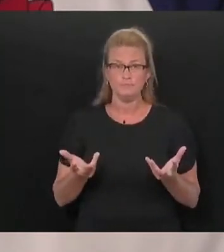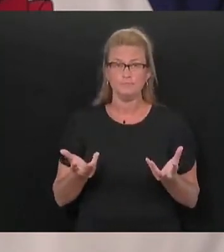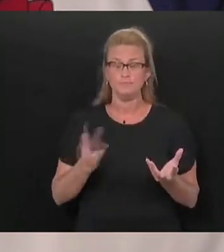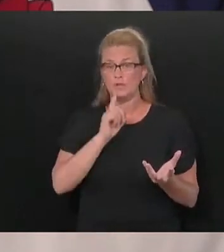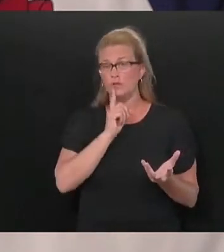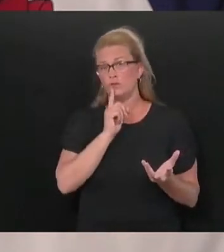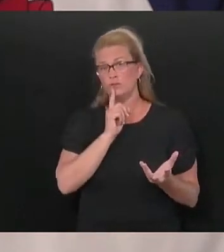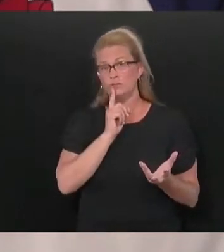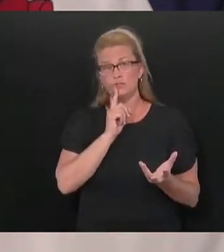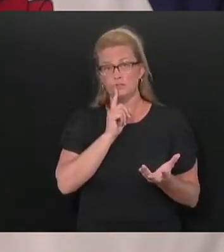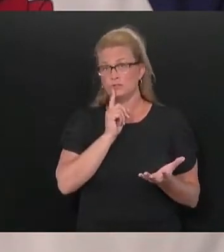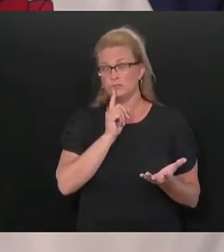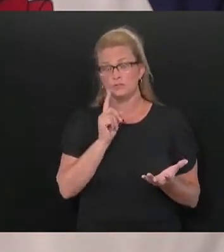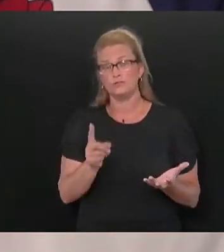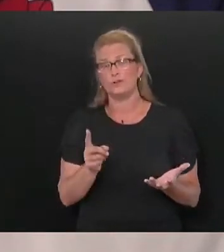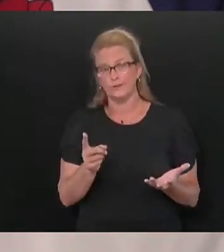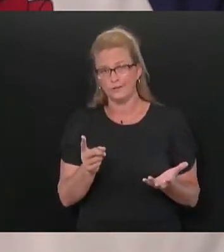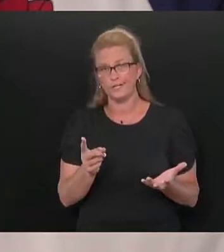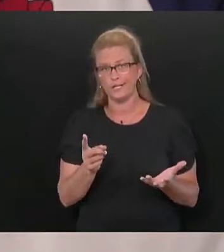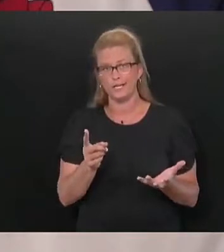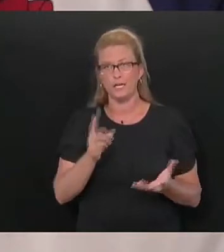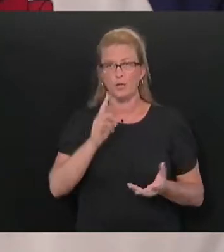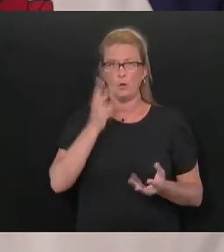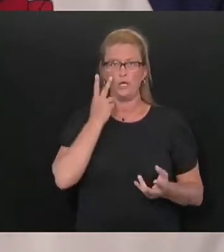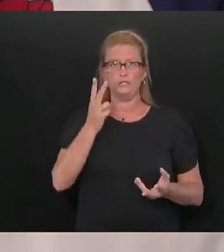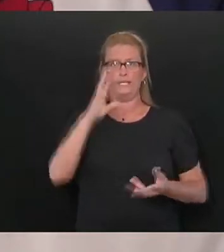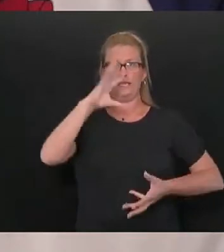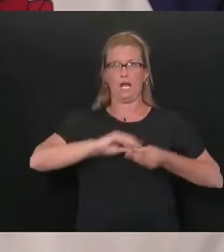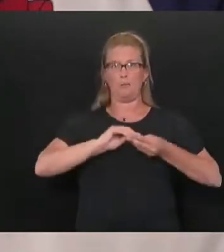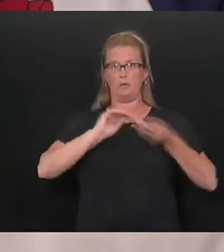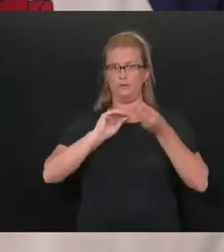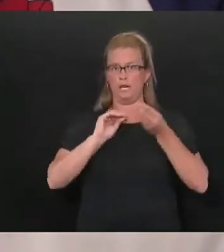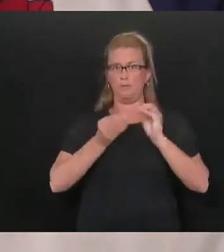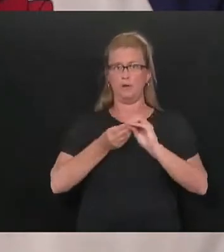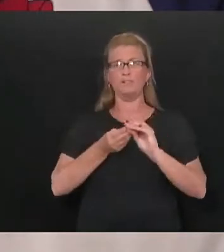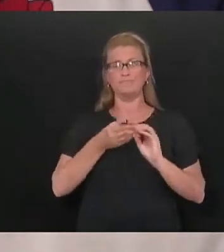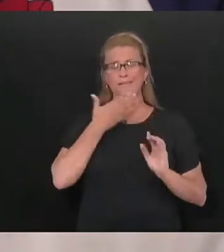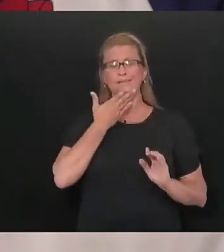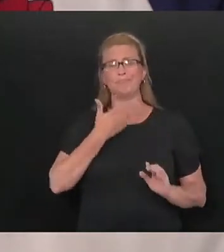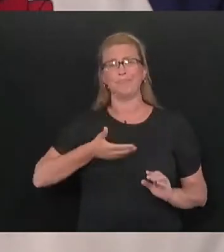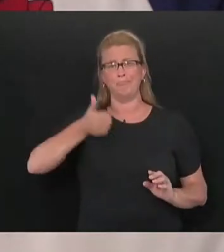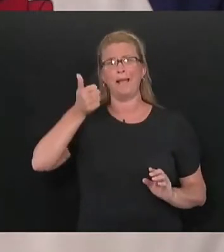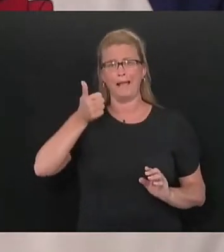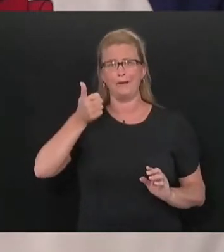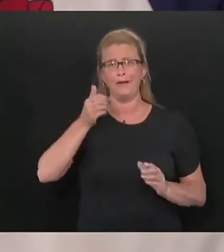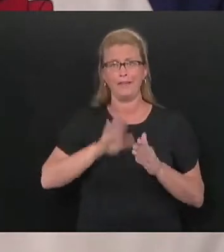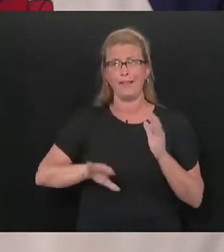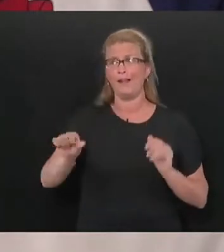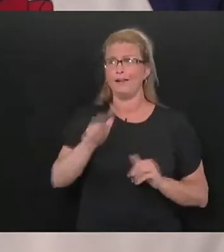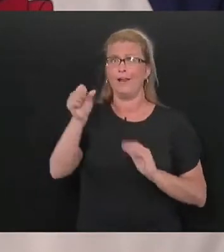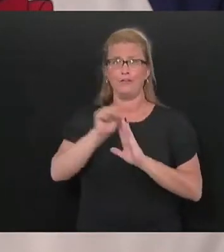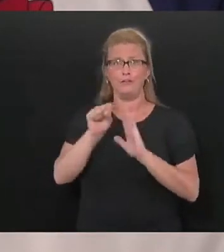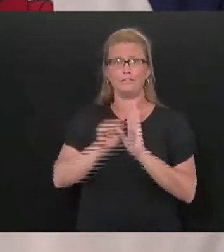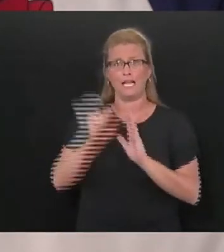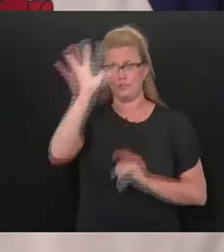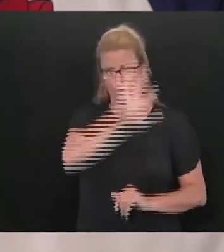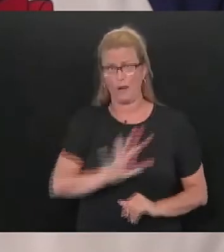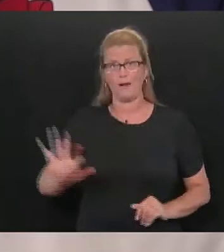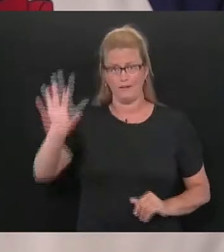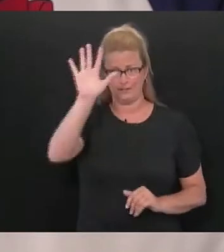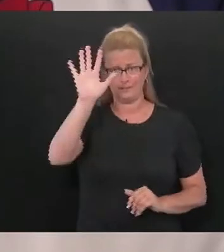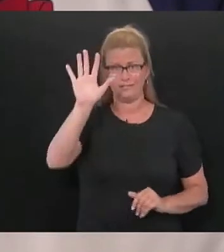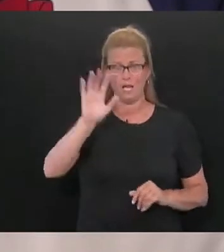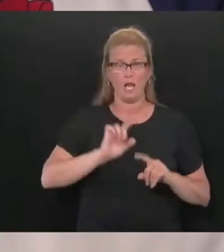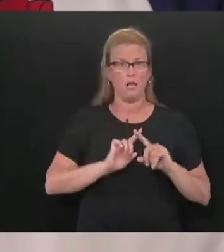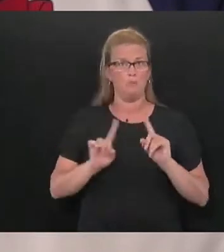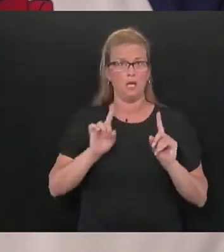surely from a standpoint of a comprehensive basis are significantly better than any of the states that are surround us. In fact, it is amazing